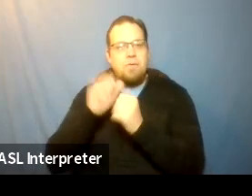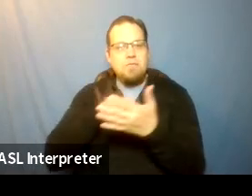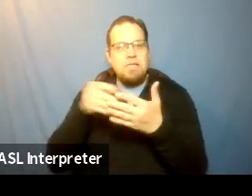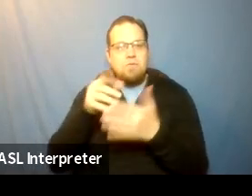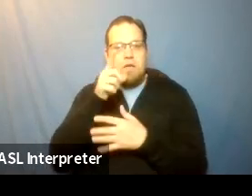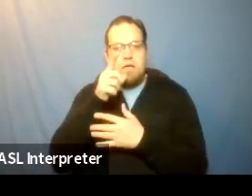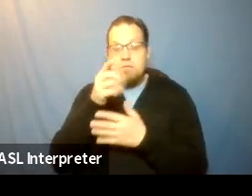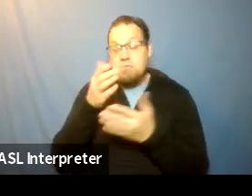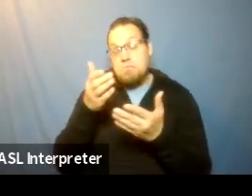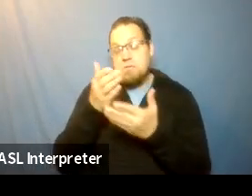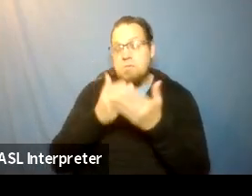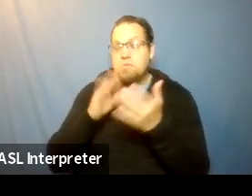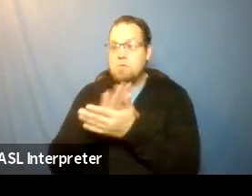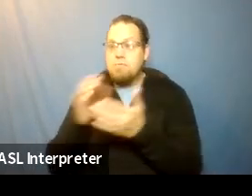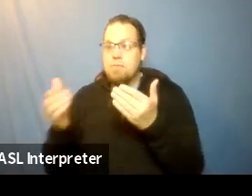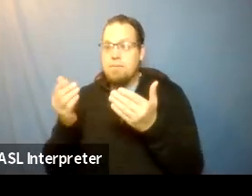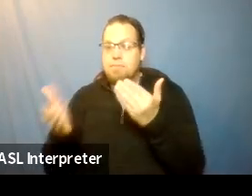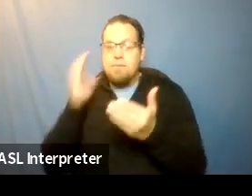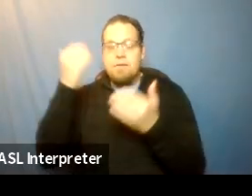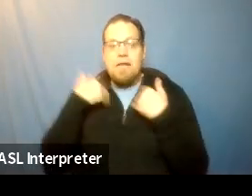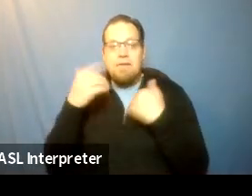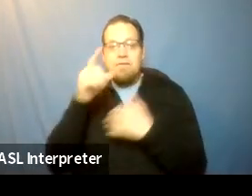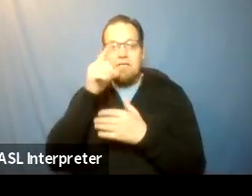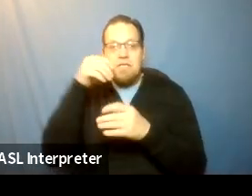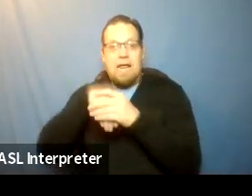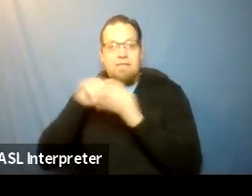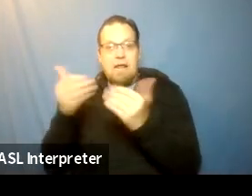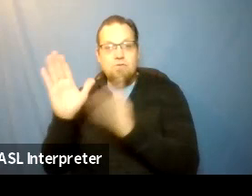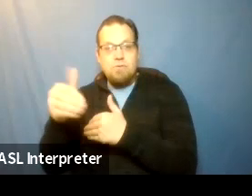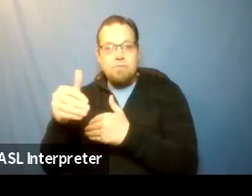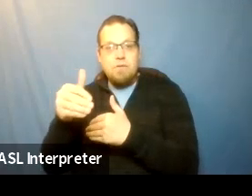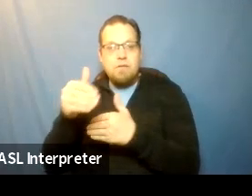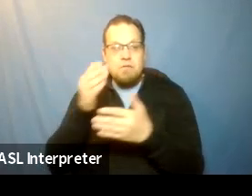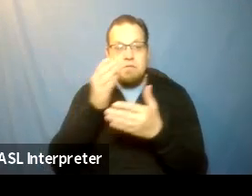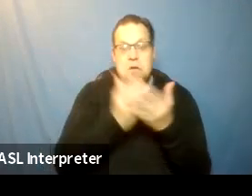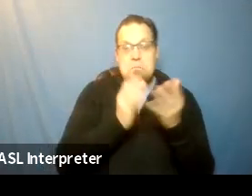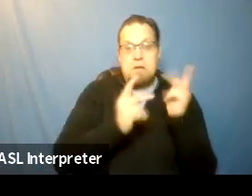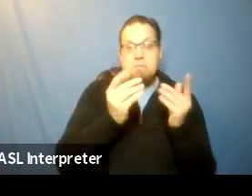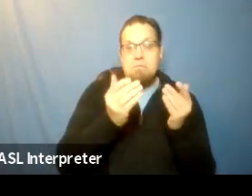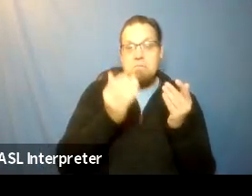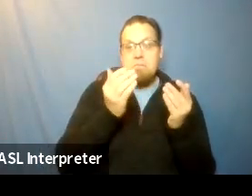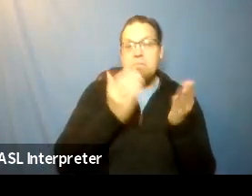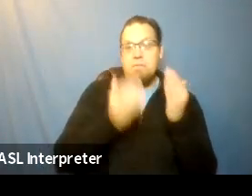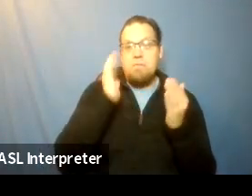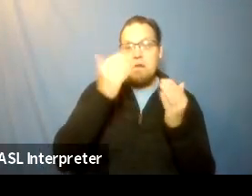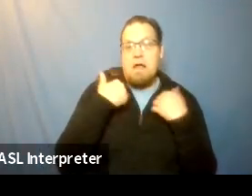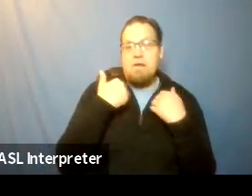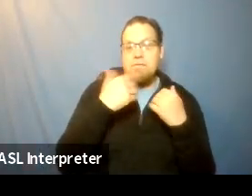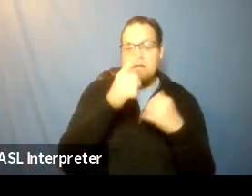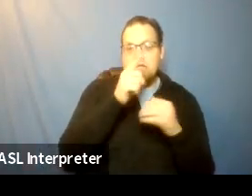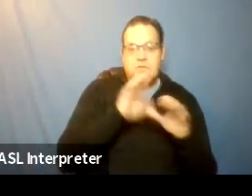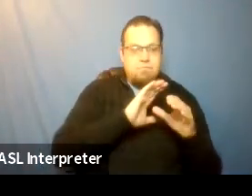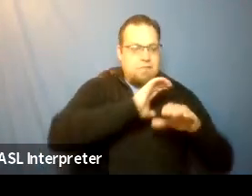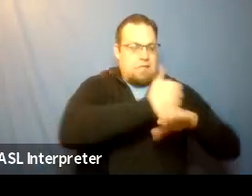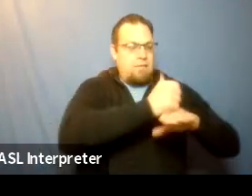have lunch in the classroom, where some schools might have lunch in a separate designated space where they have room